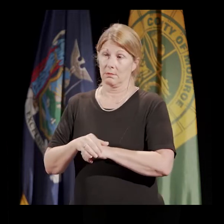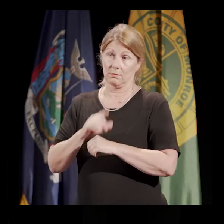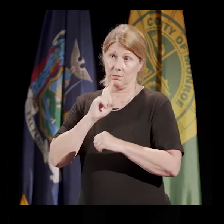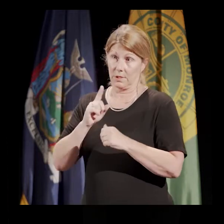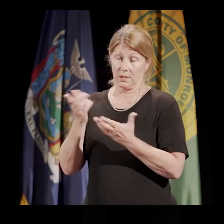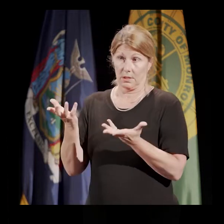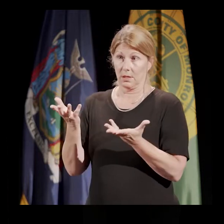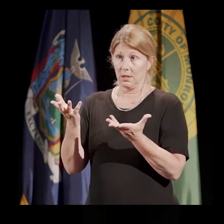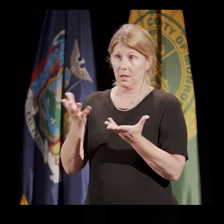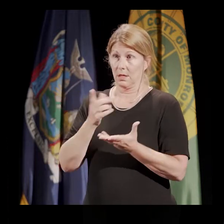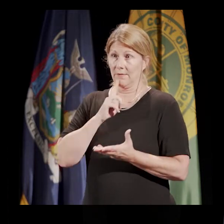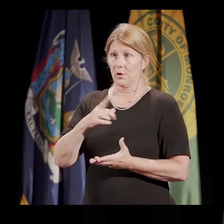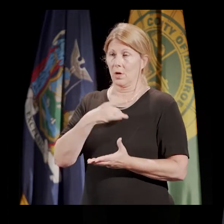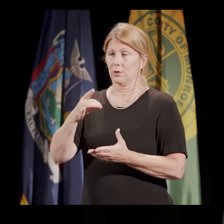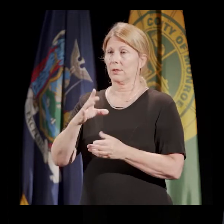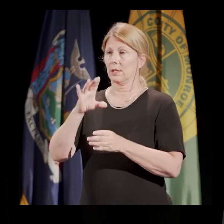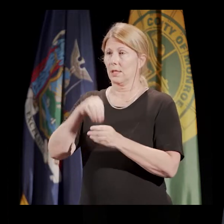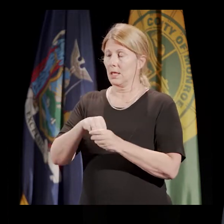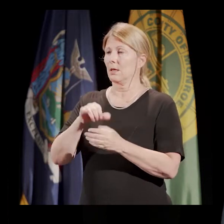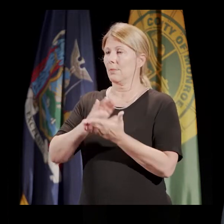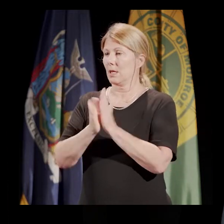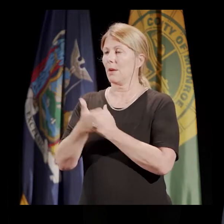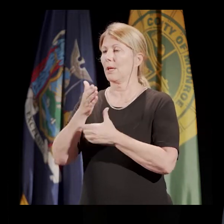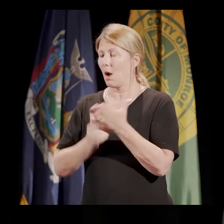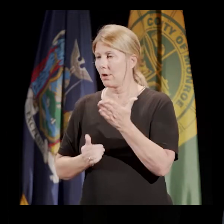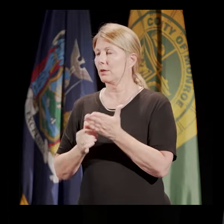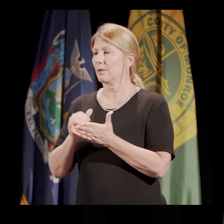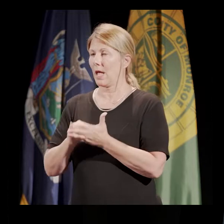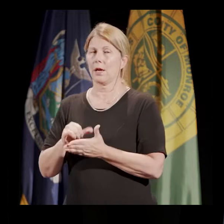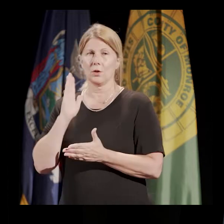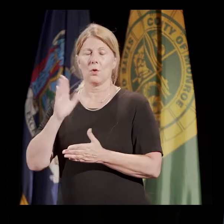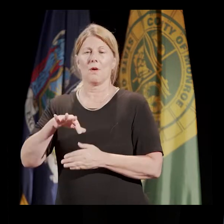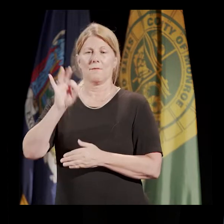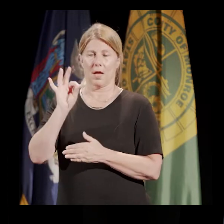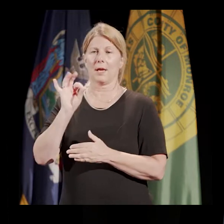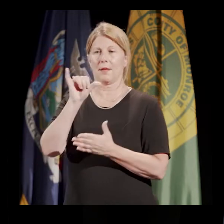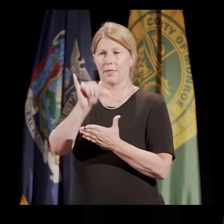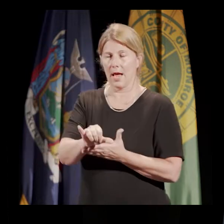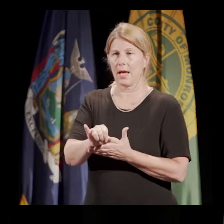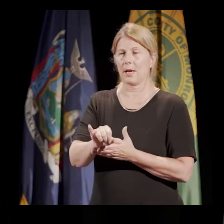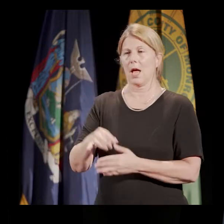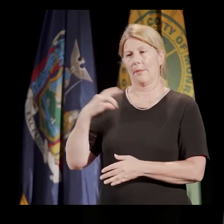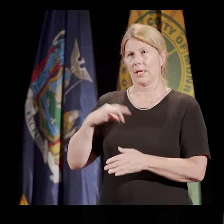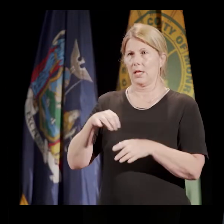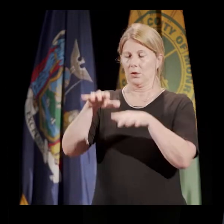who's interested in being part of the Peace Collective to find the RFP on our website and submit a proposal.